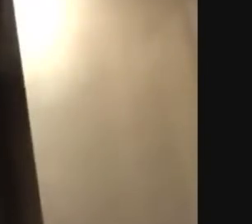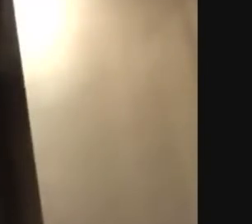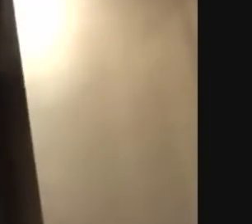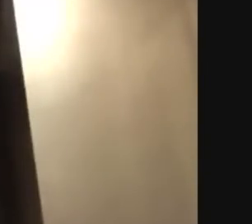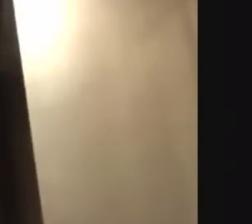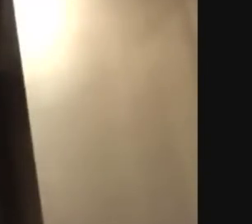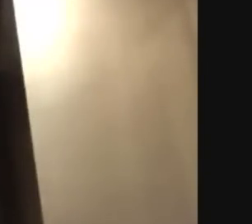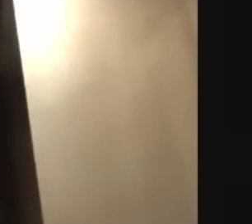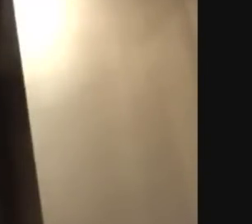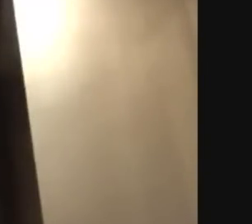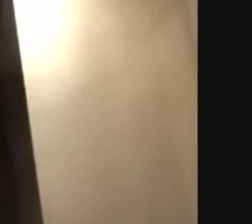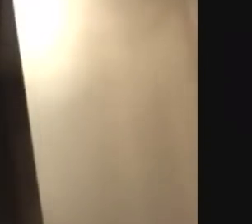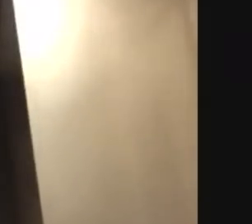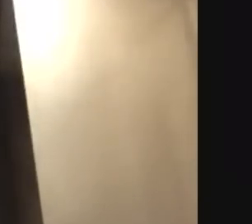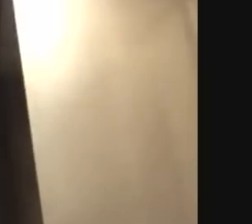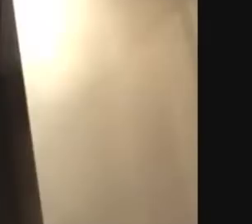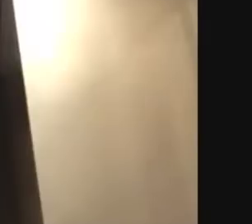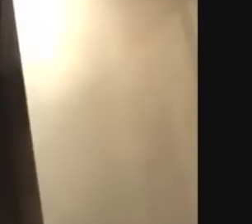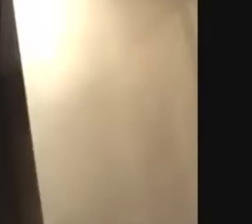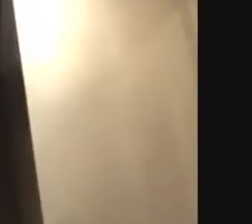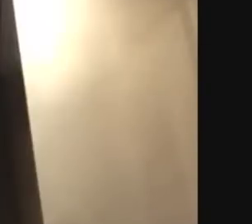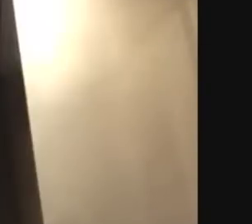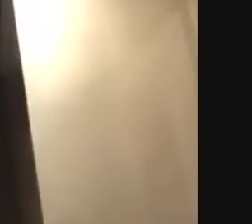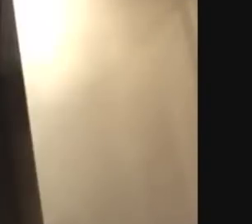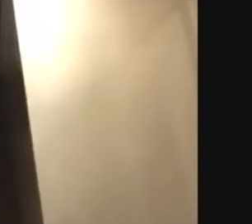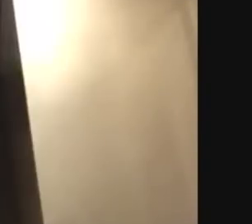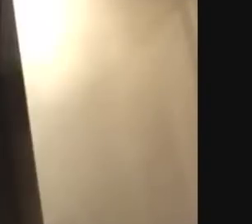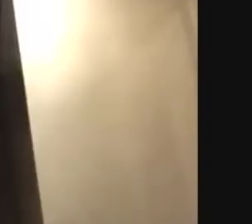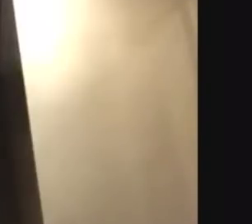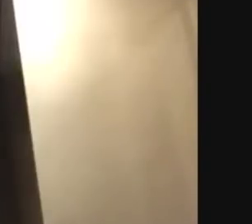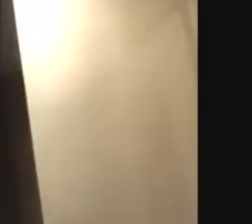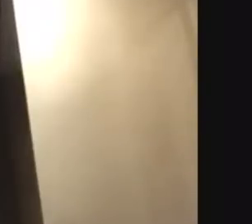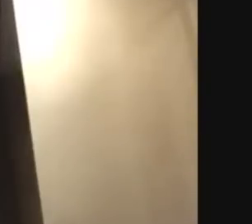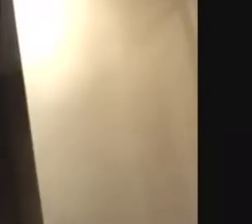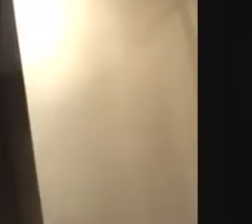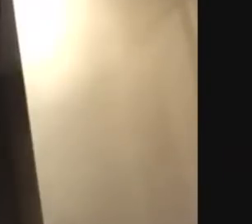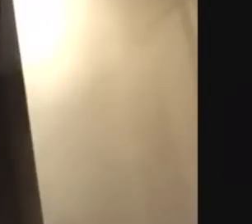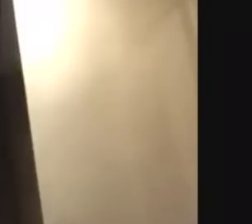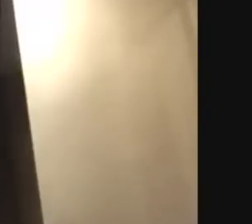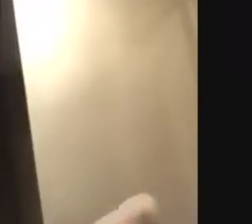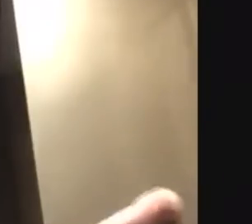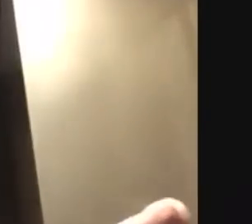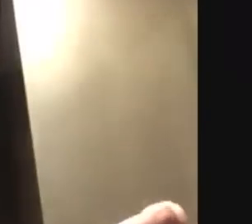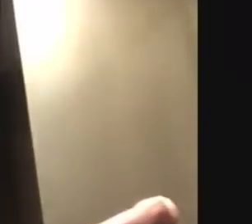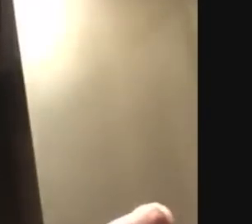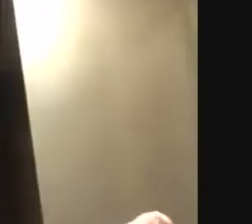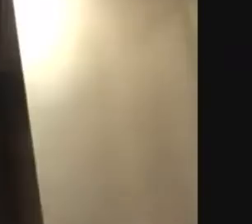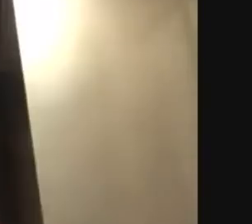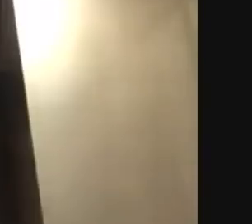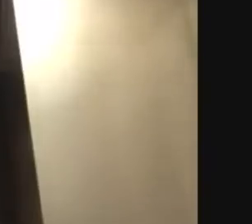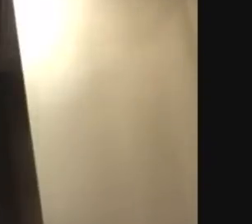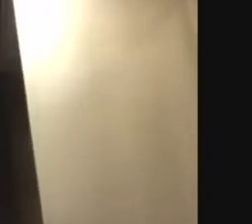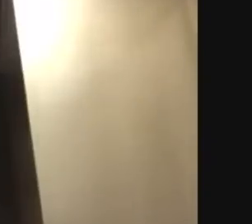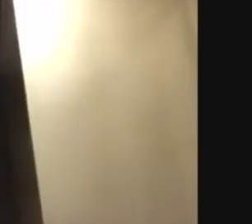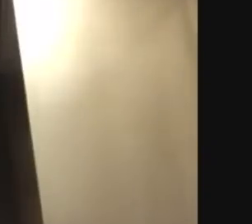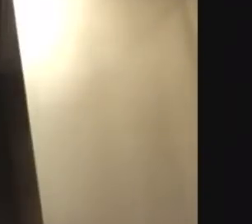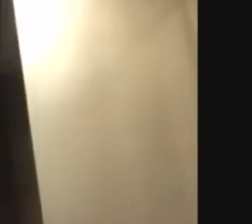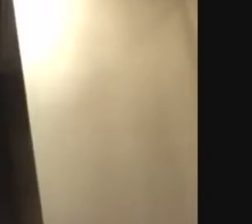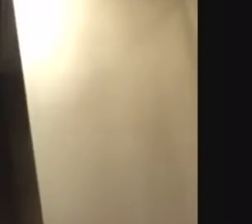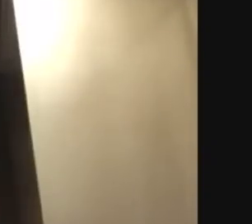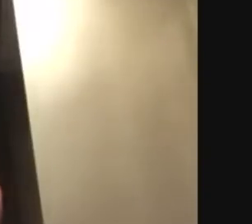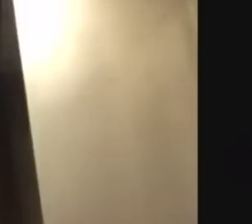the critical elements in our playbook as we fight COVID? Frequent hand washing,